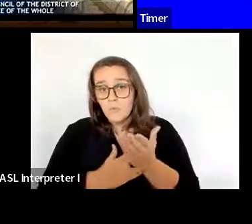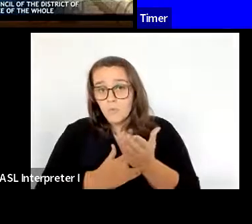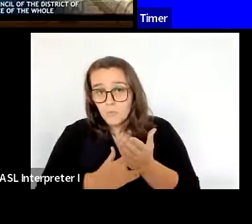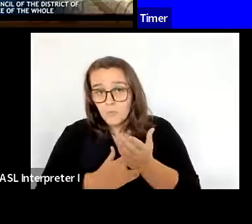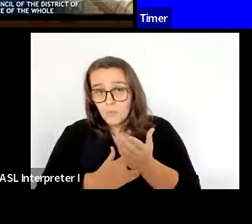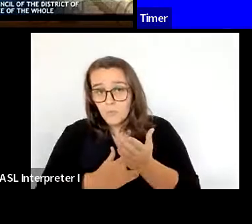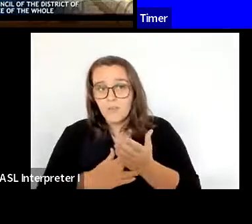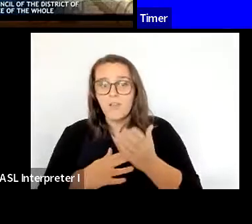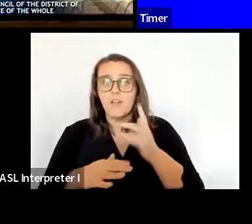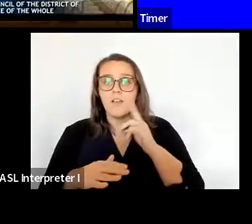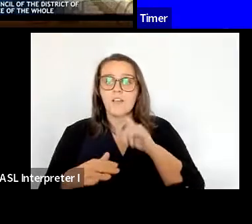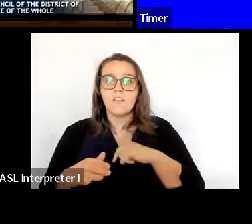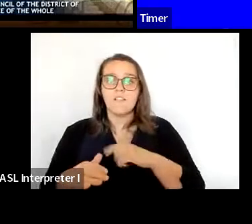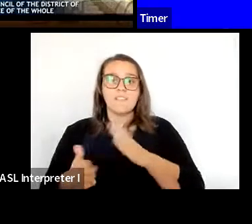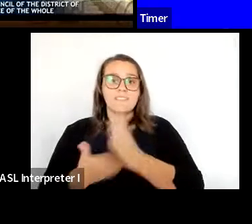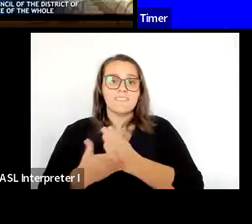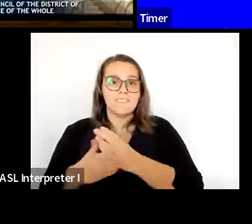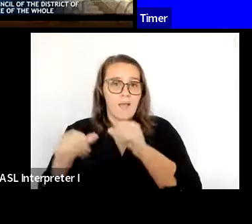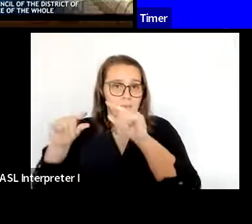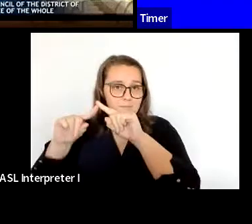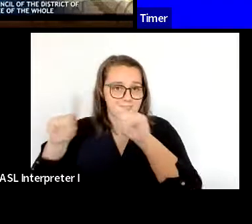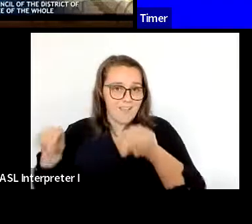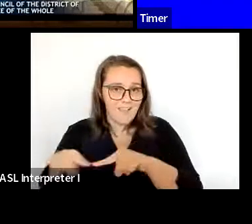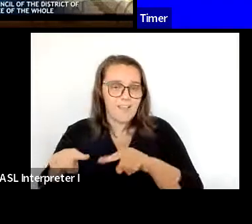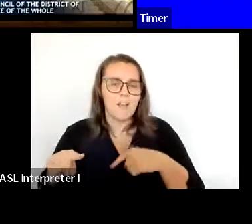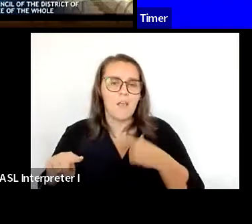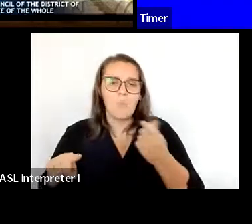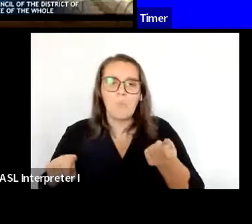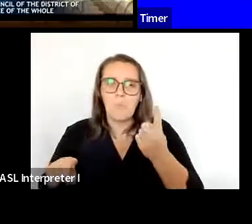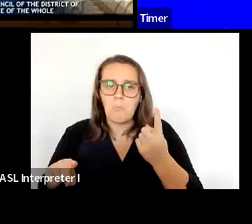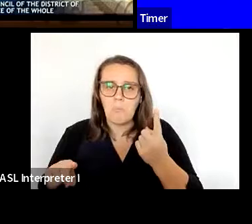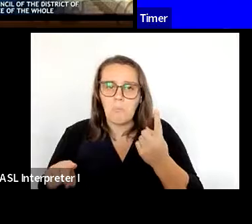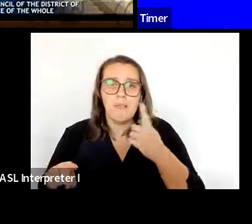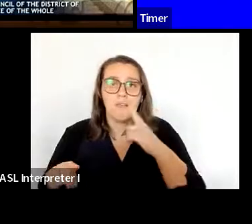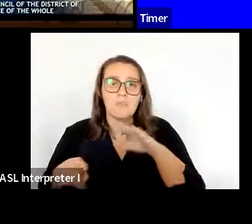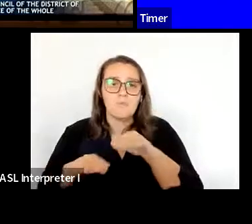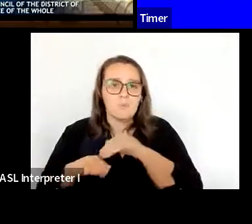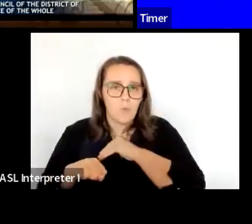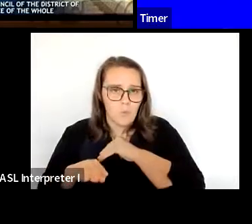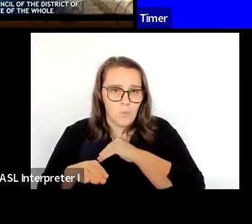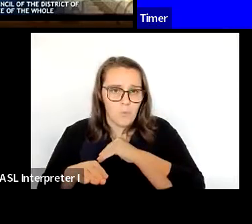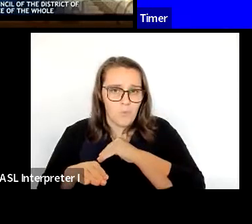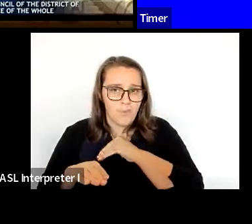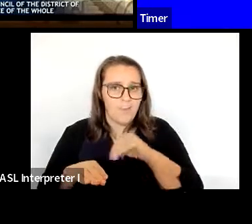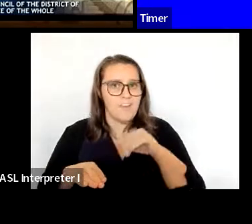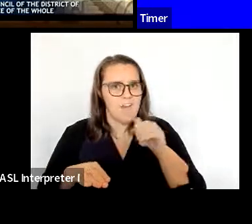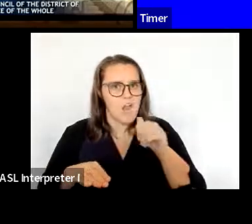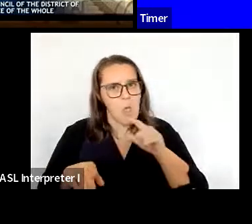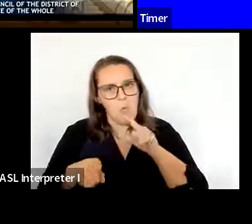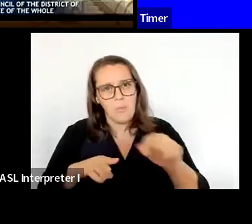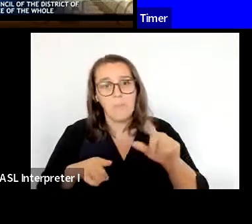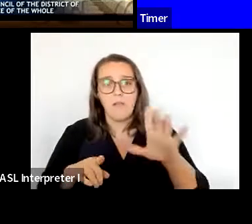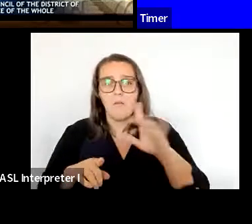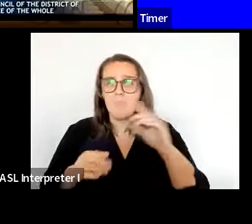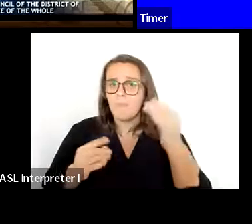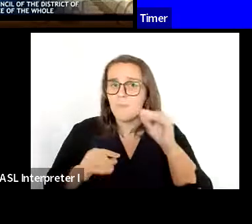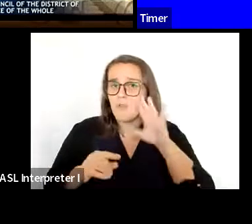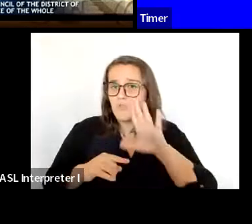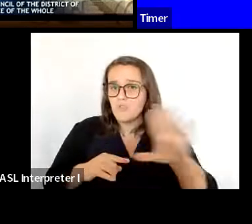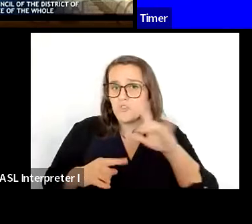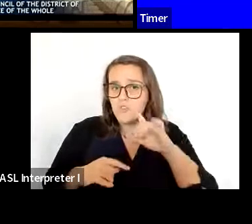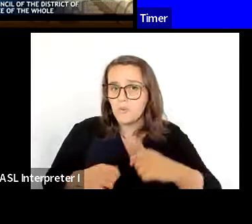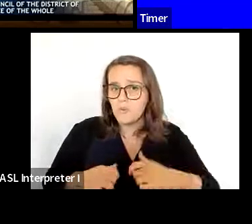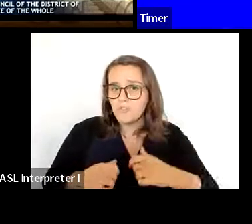And people, if they just reflect on their own driving around the district, when this happens, and it does already